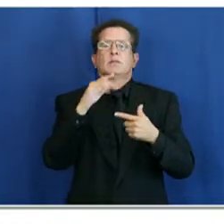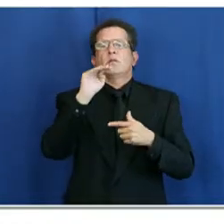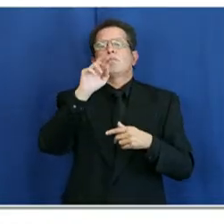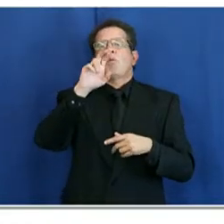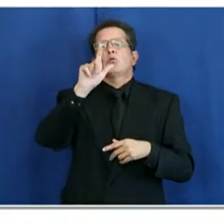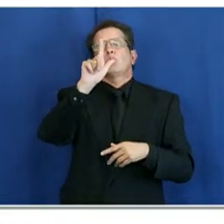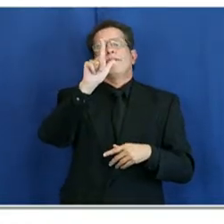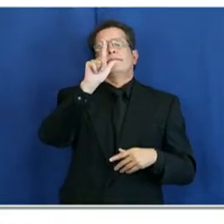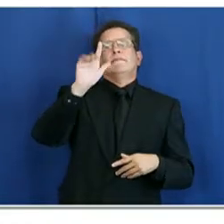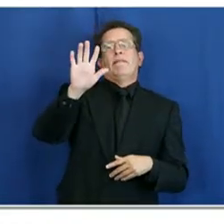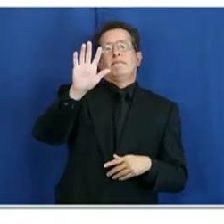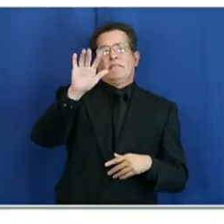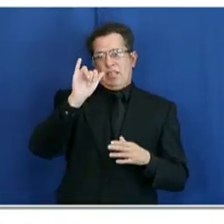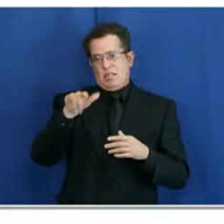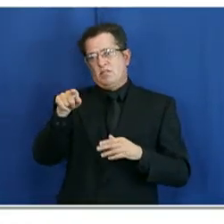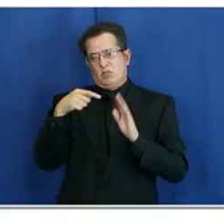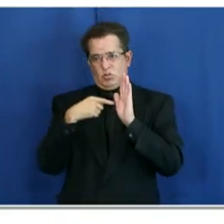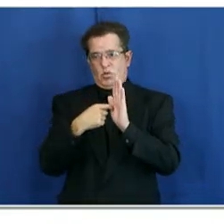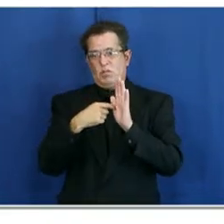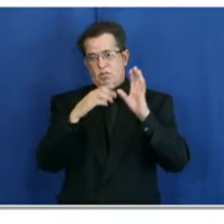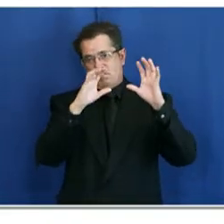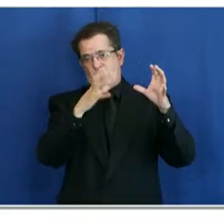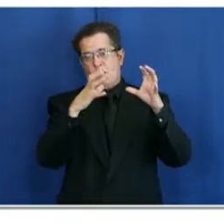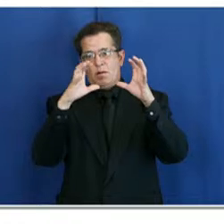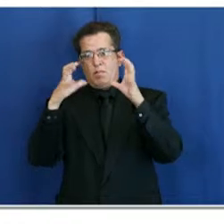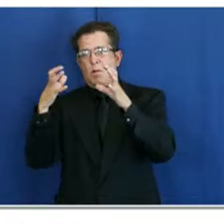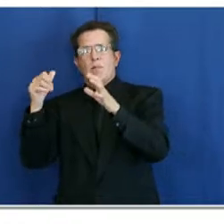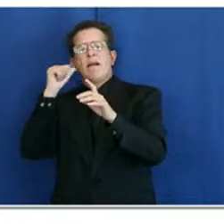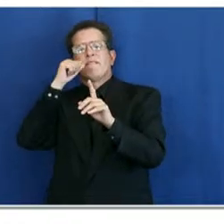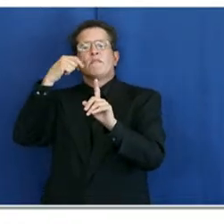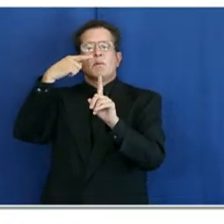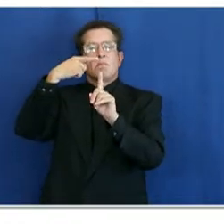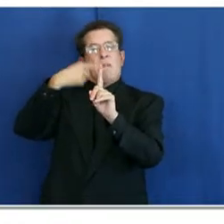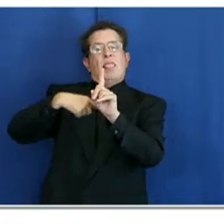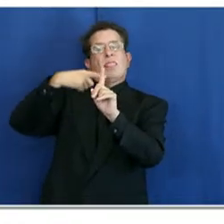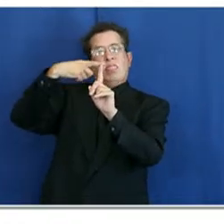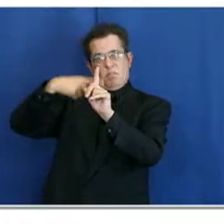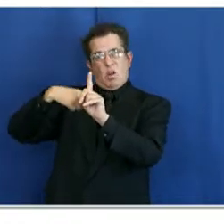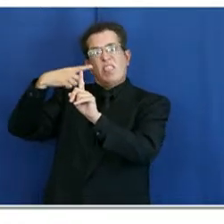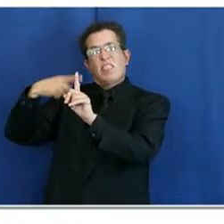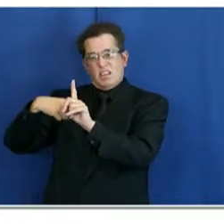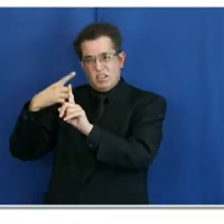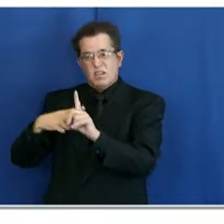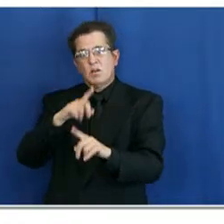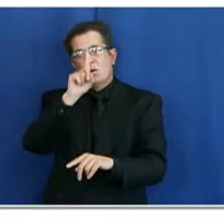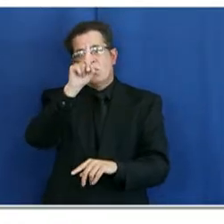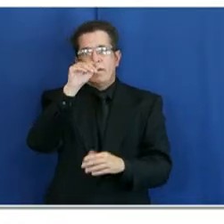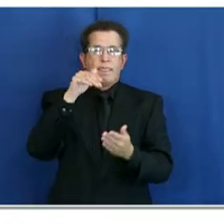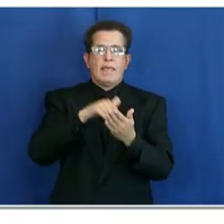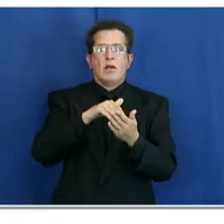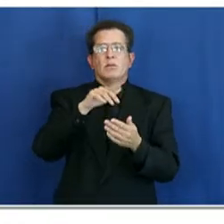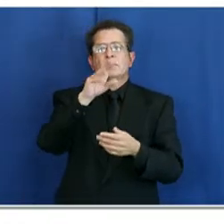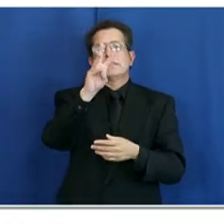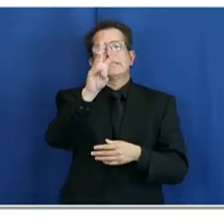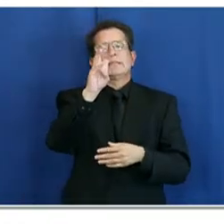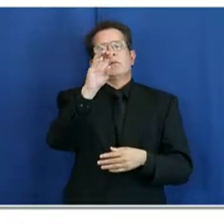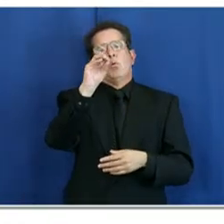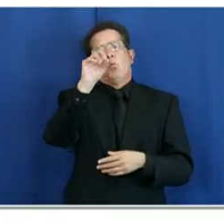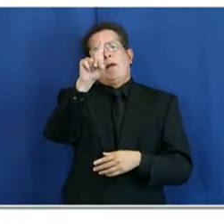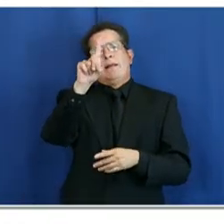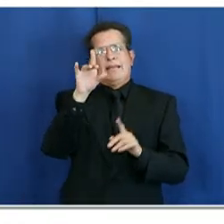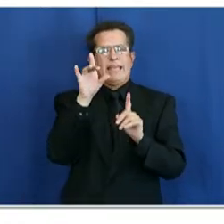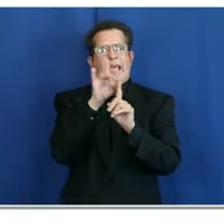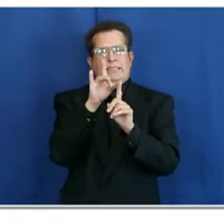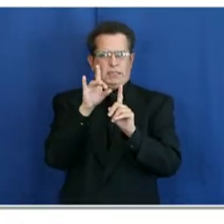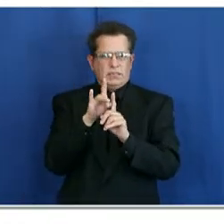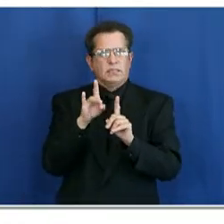25th are stratified by month. And this includes 1,601 cases of